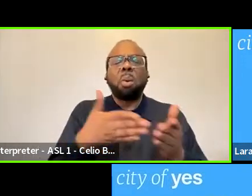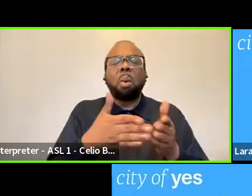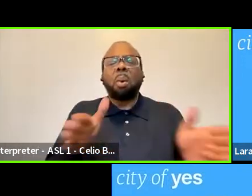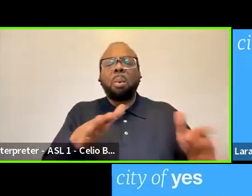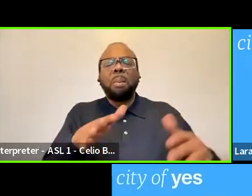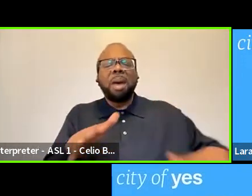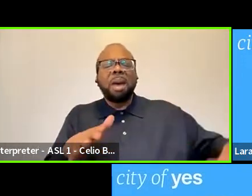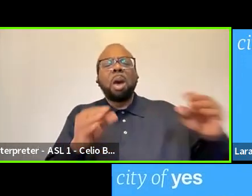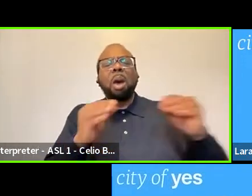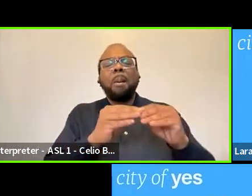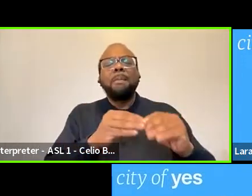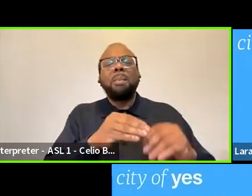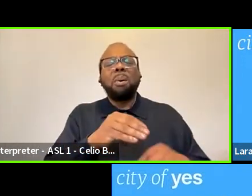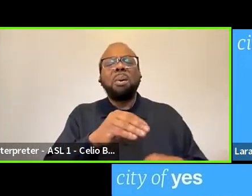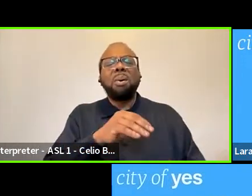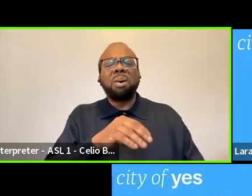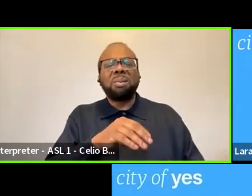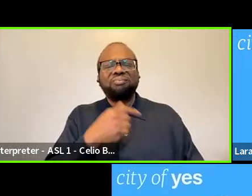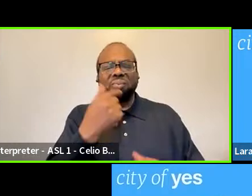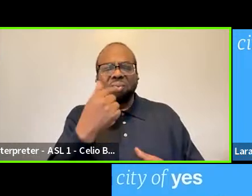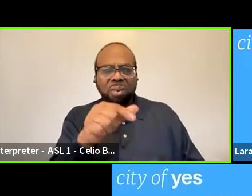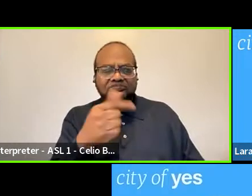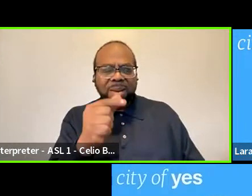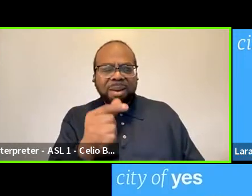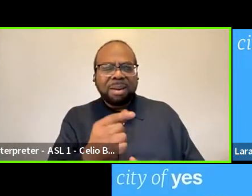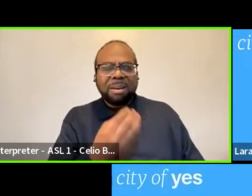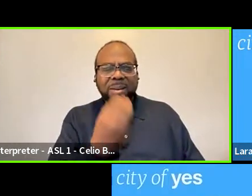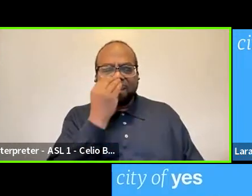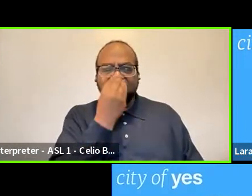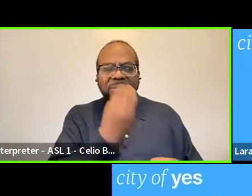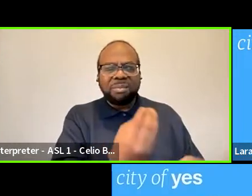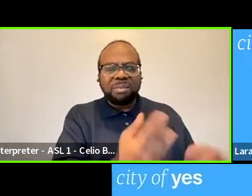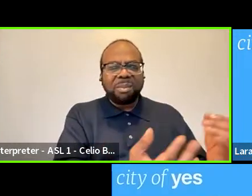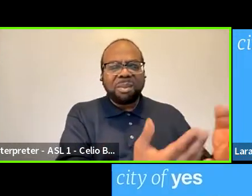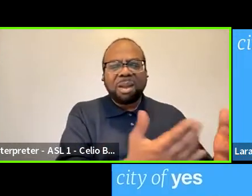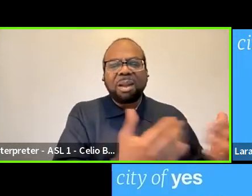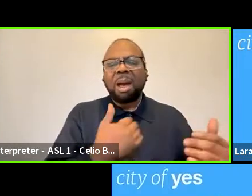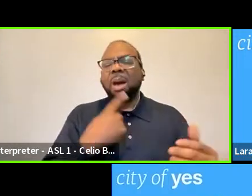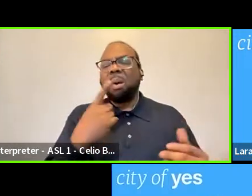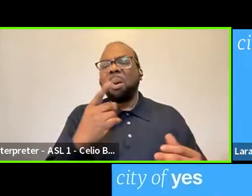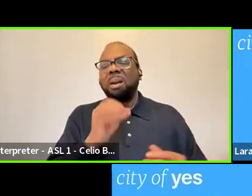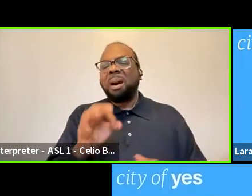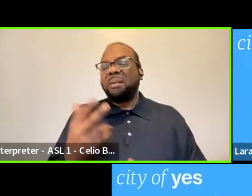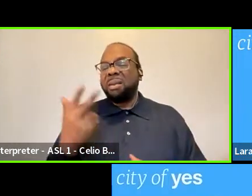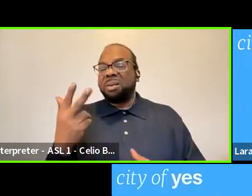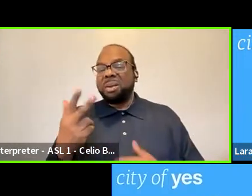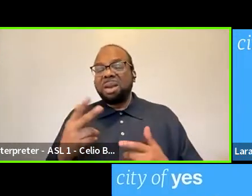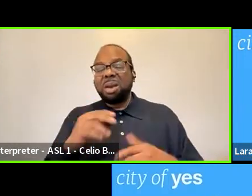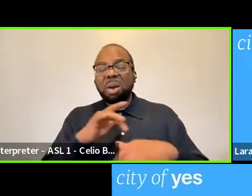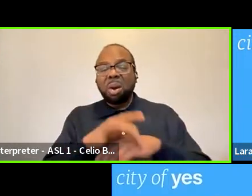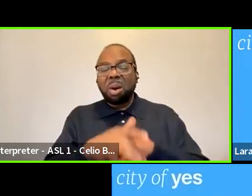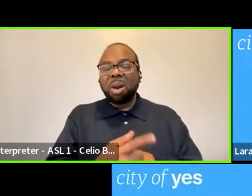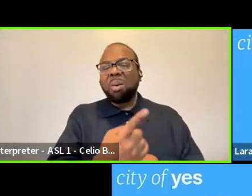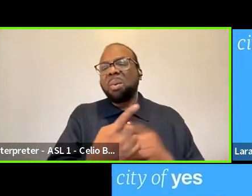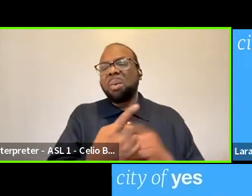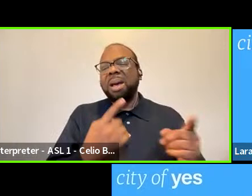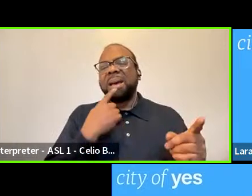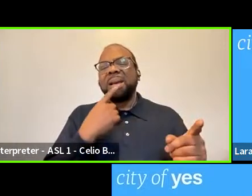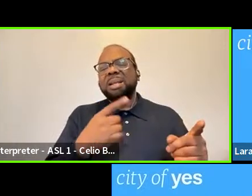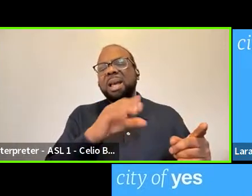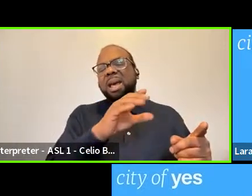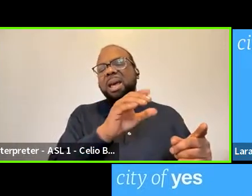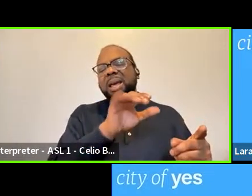greener and more resilient. I also want to mention this is just one of three text amendments. An earlier text amendment, the first one, CityVS for carbon